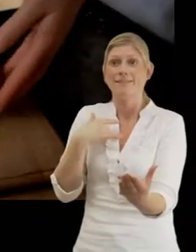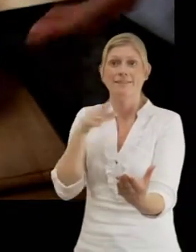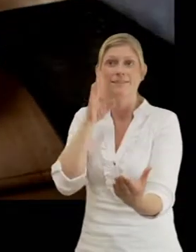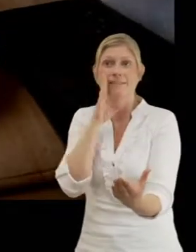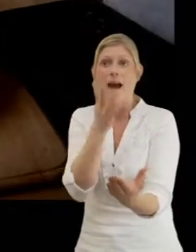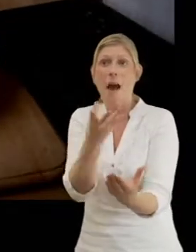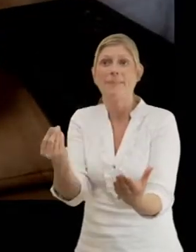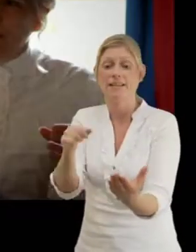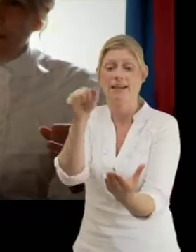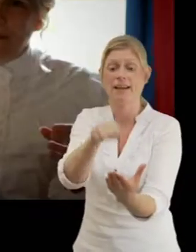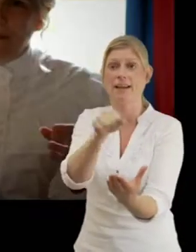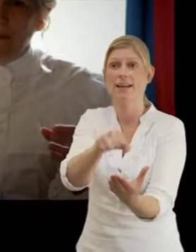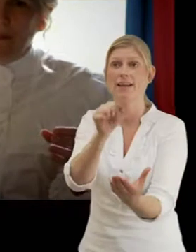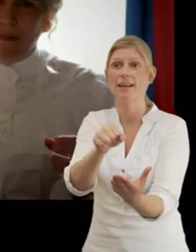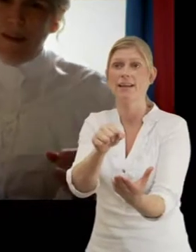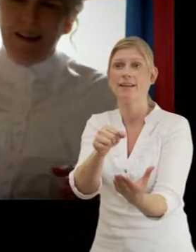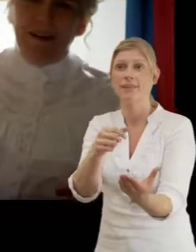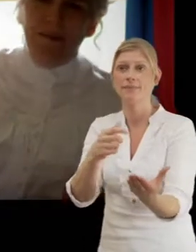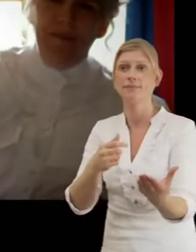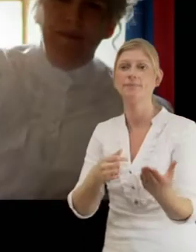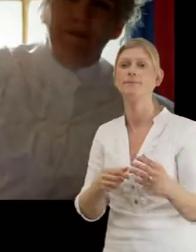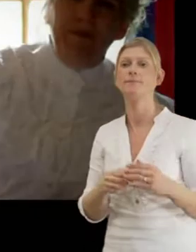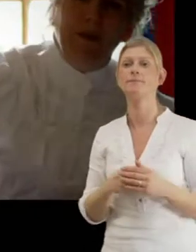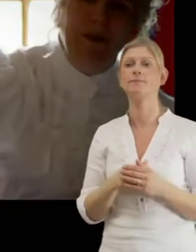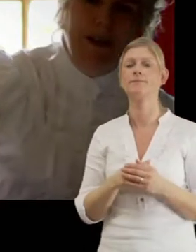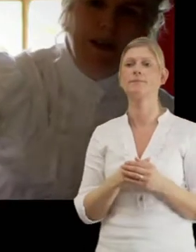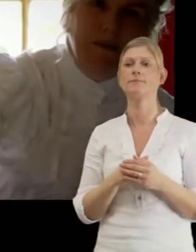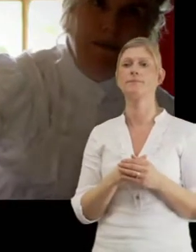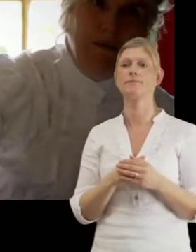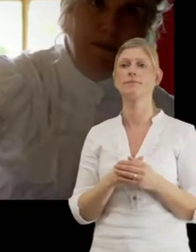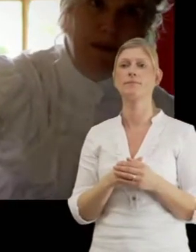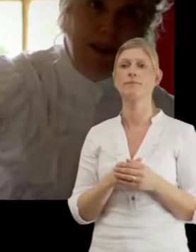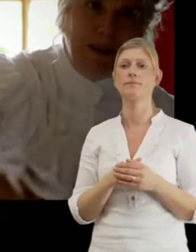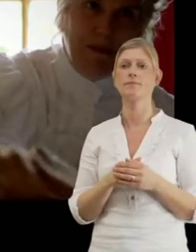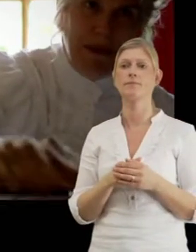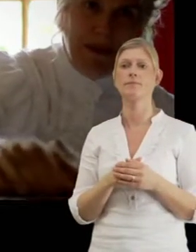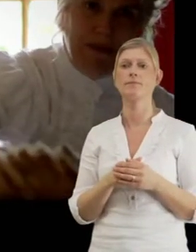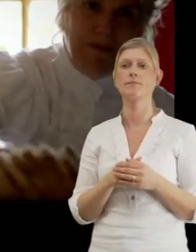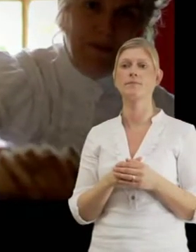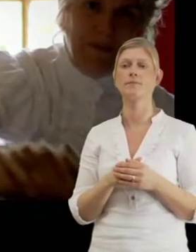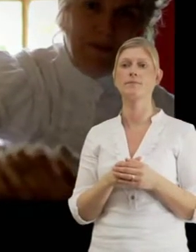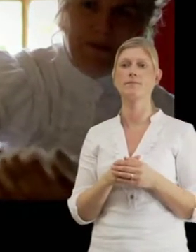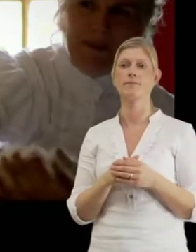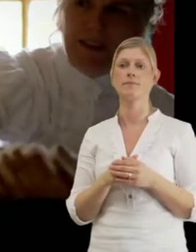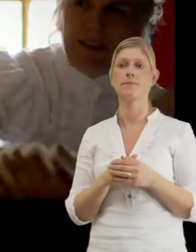it underneath.